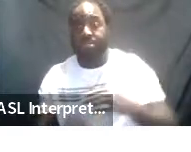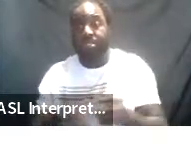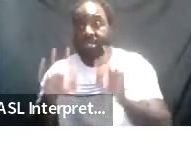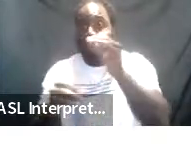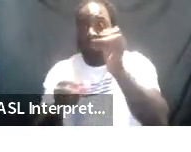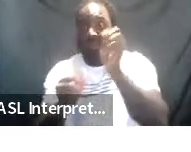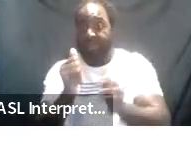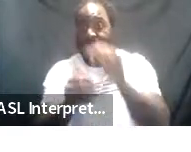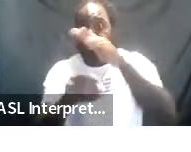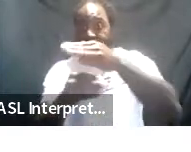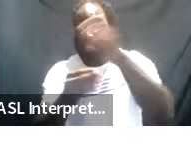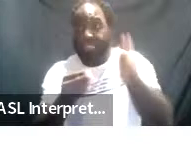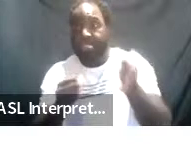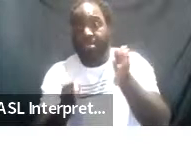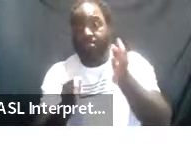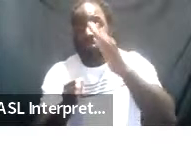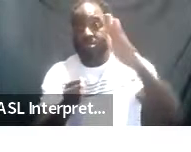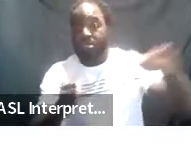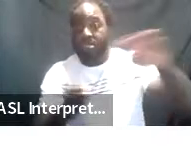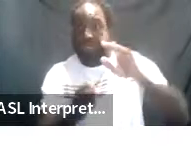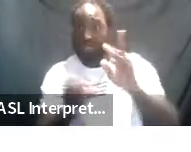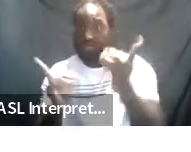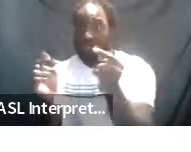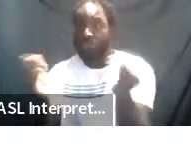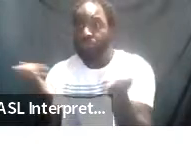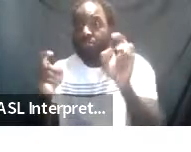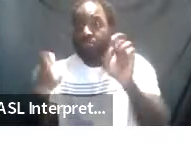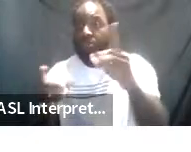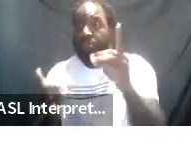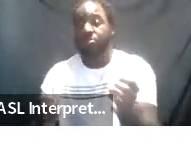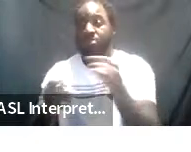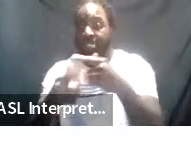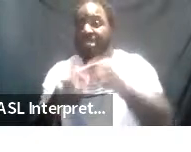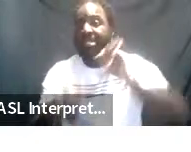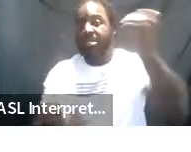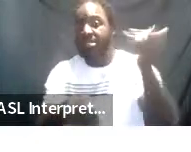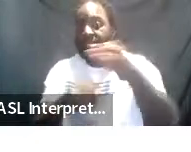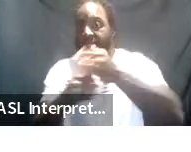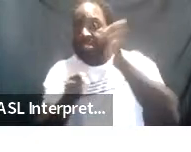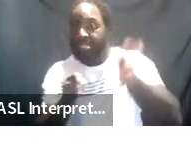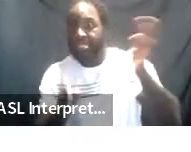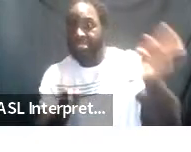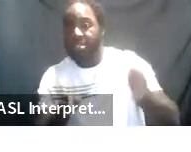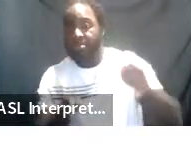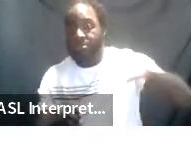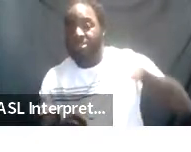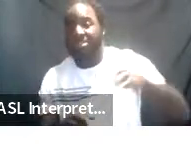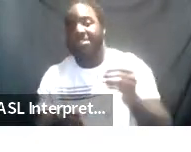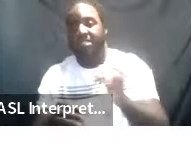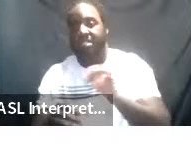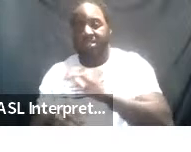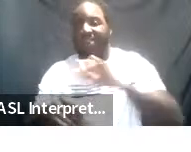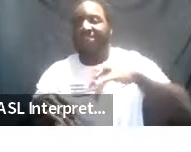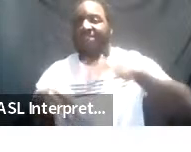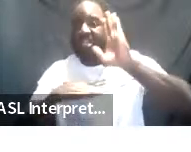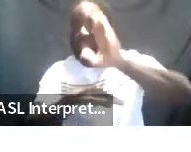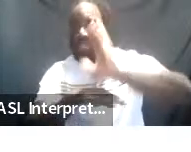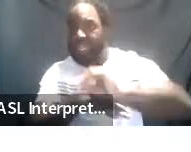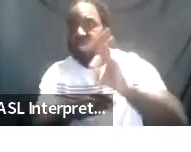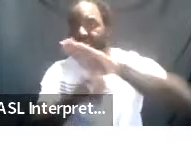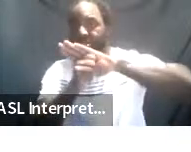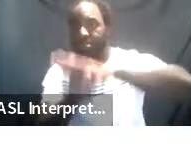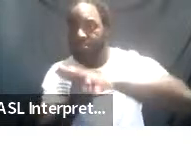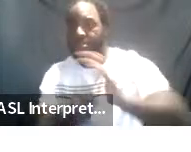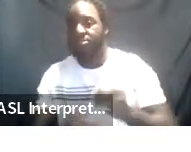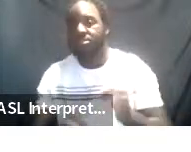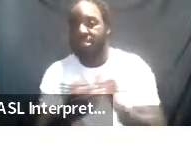part, then fewer neighborhoods are overburdened, fewer neighborhoods face those dramatic changes. And so that's